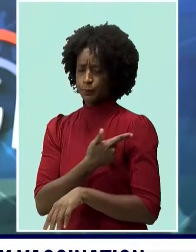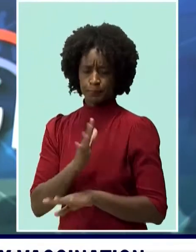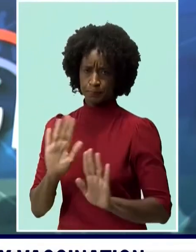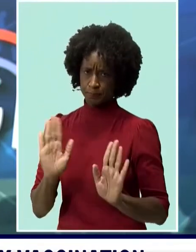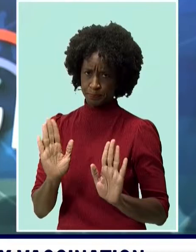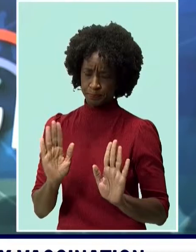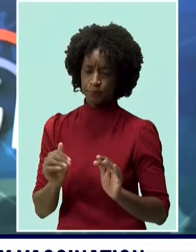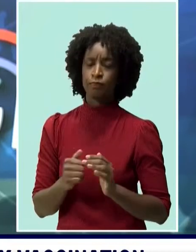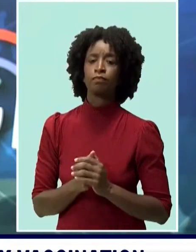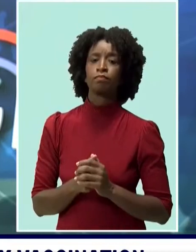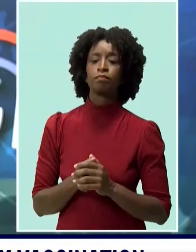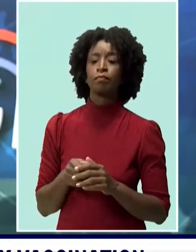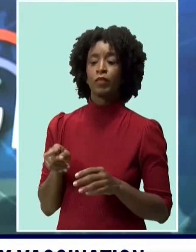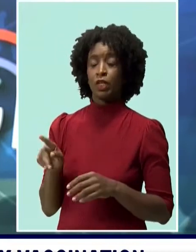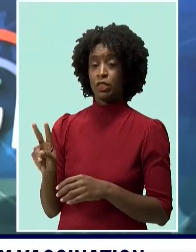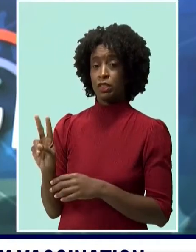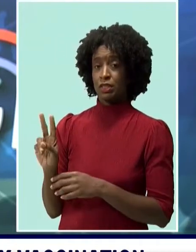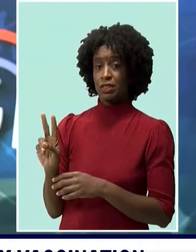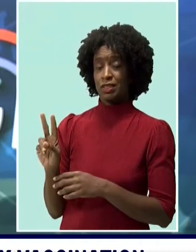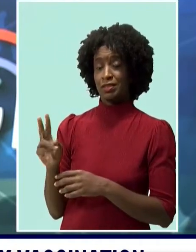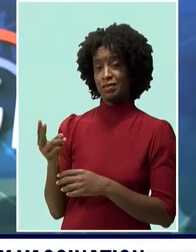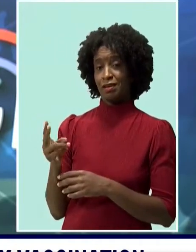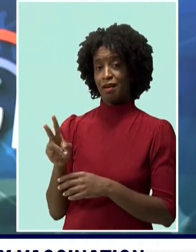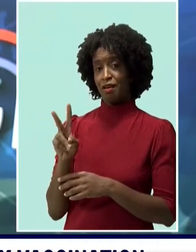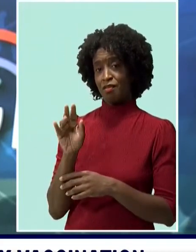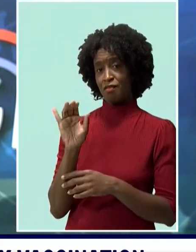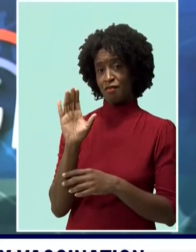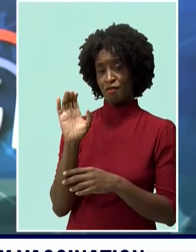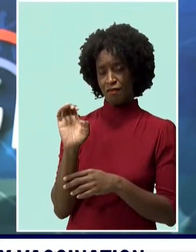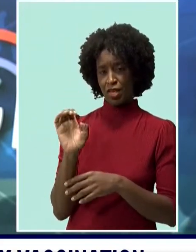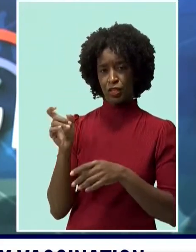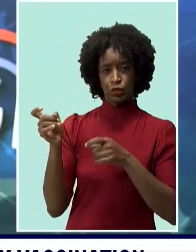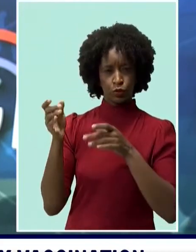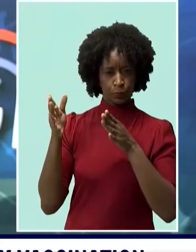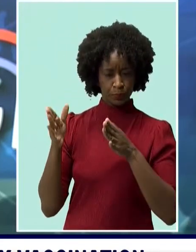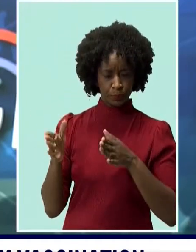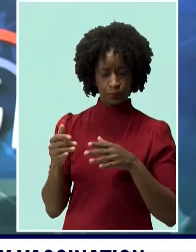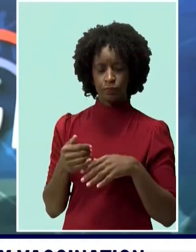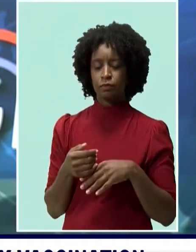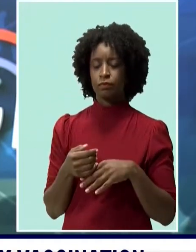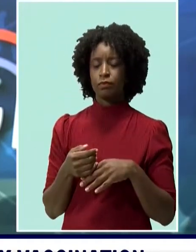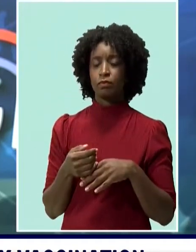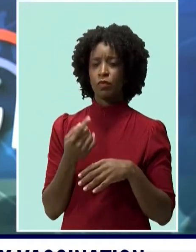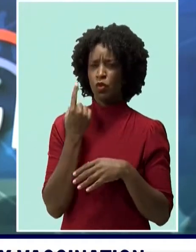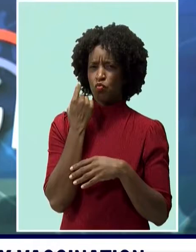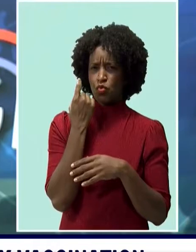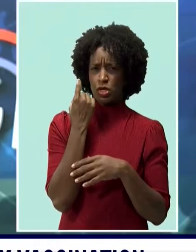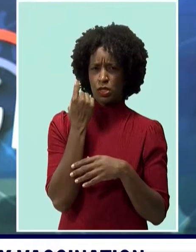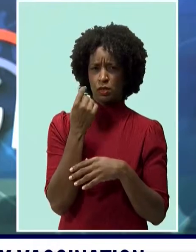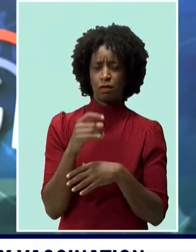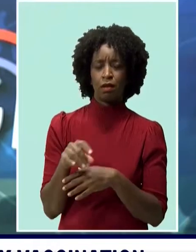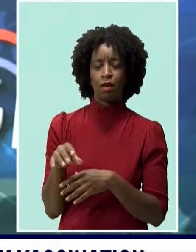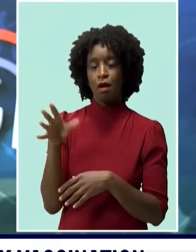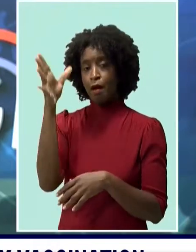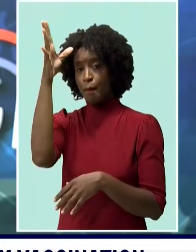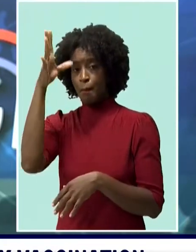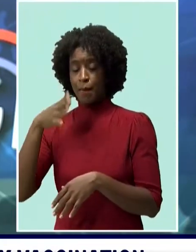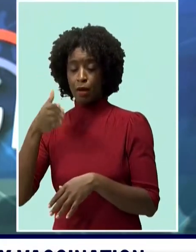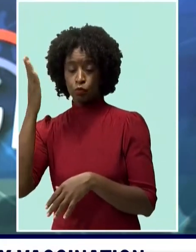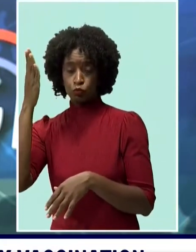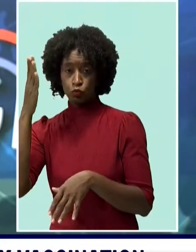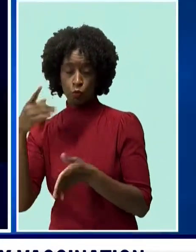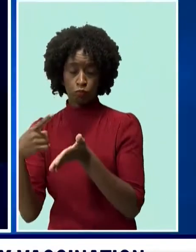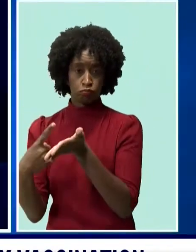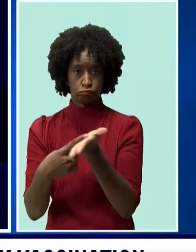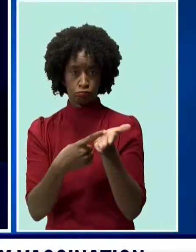Irma Ambrose weighed in on the matter during the Man Talk series organized by the Men's Ministry of the Cave Hill Wesleyan Church.